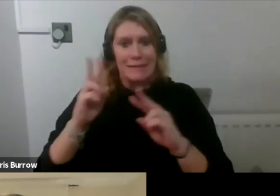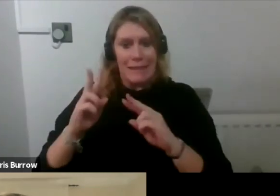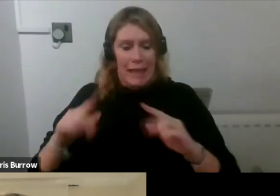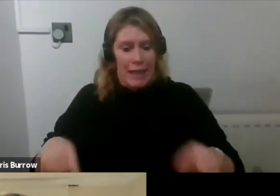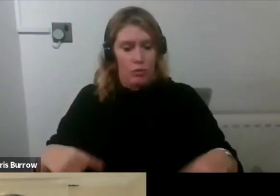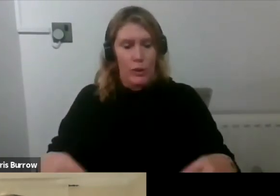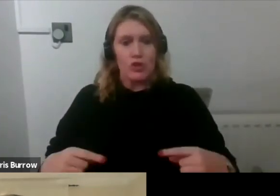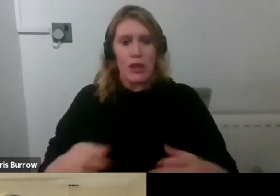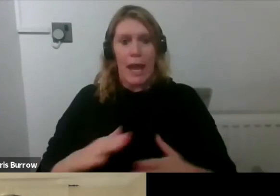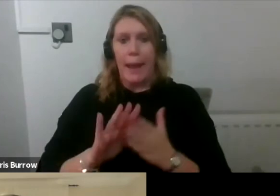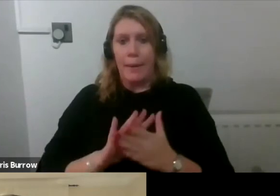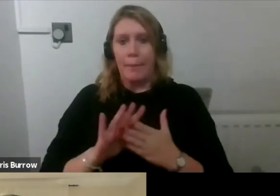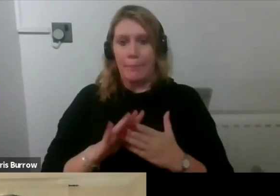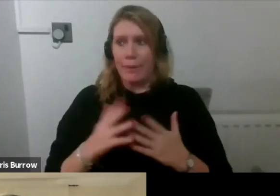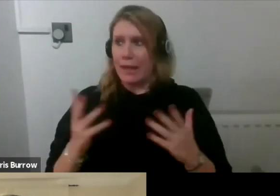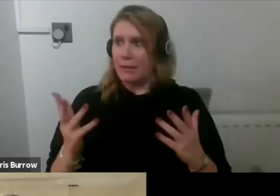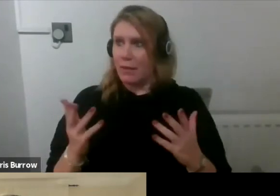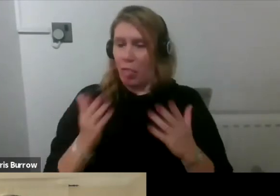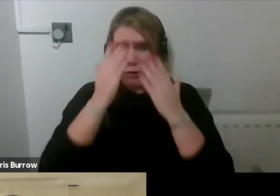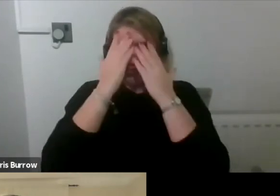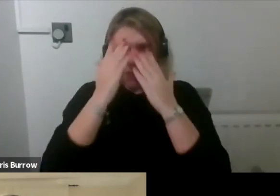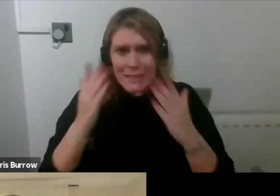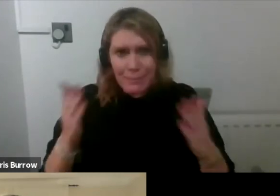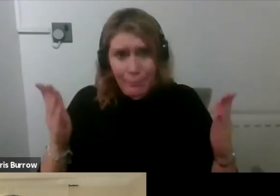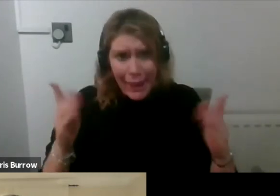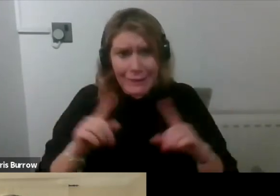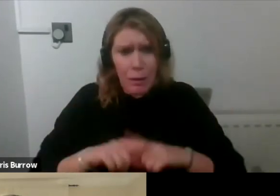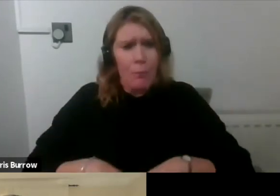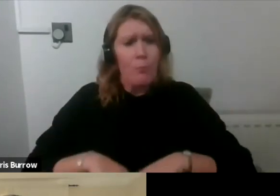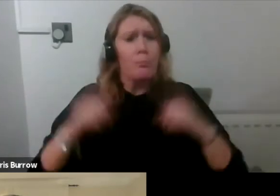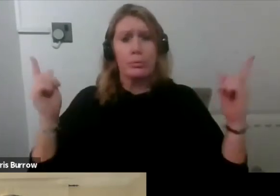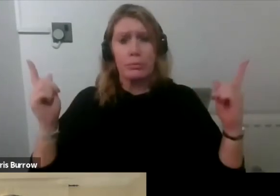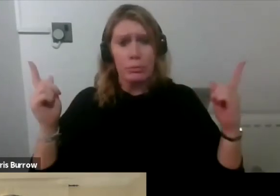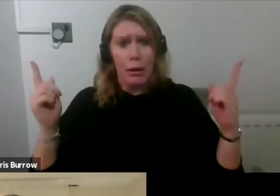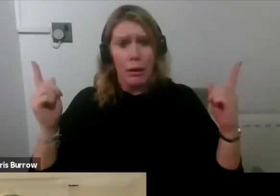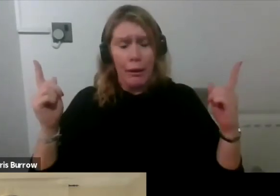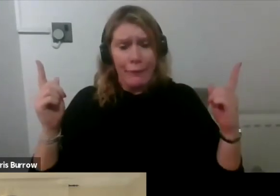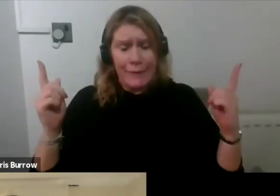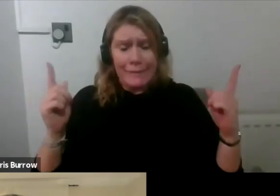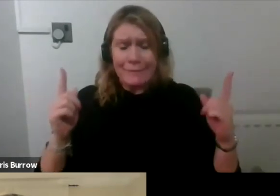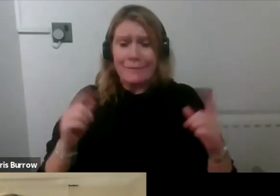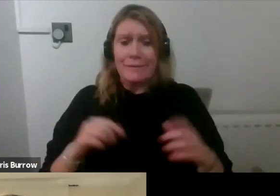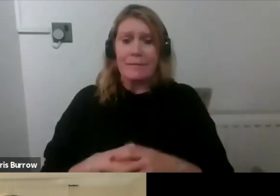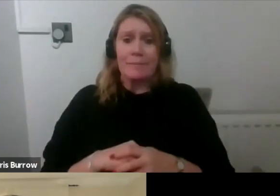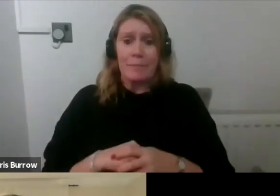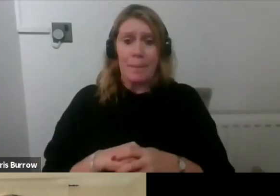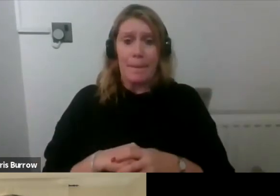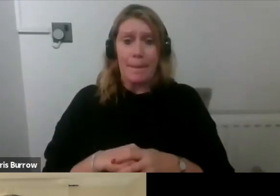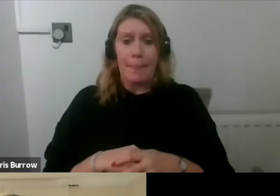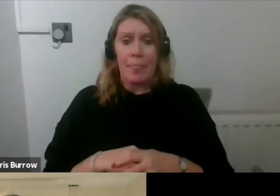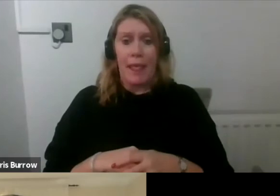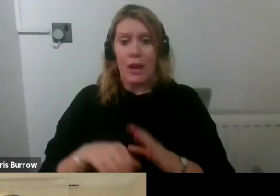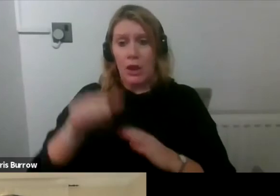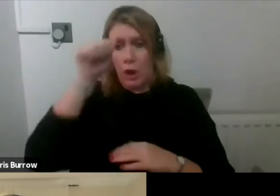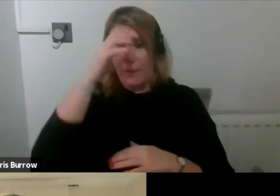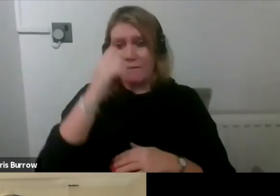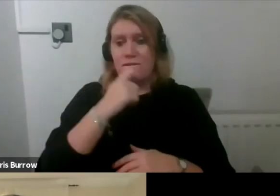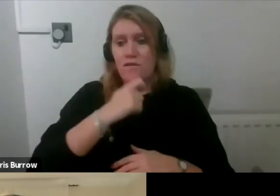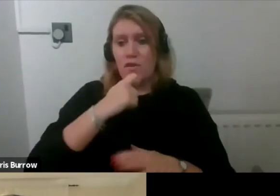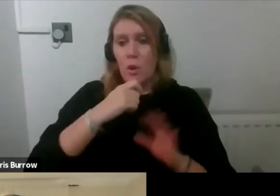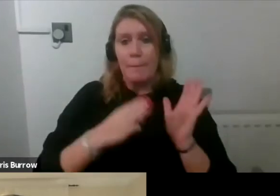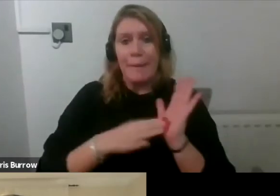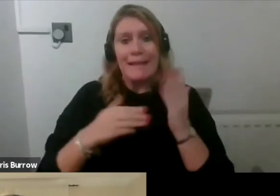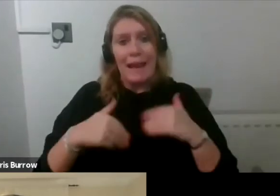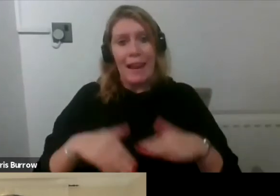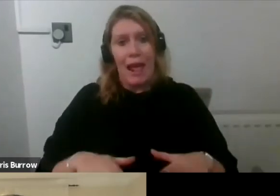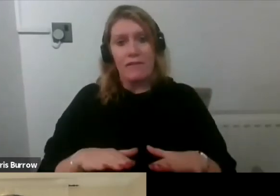for more than a quarter of a century. It makes a huge difference. And I know we've only got a couple of minutes left, but